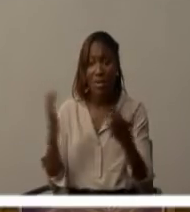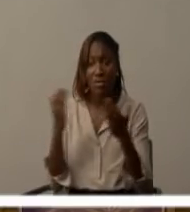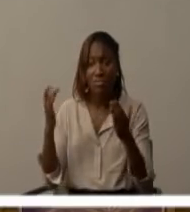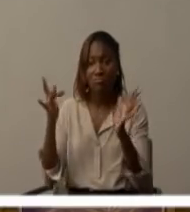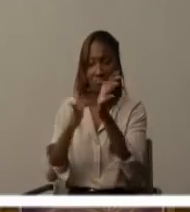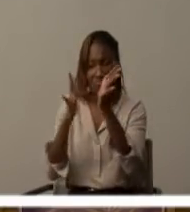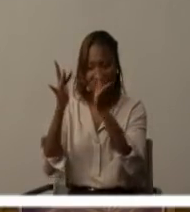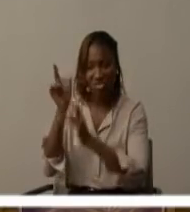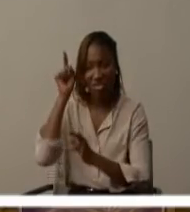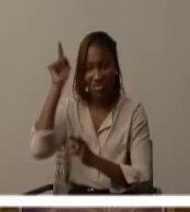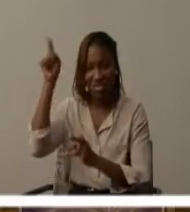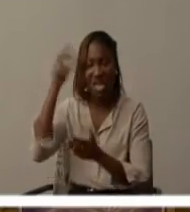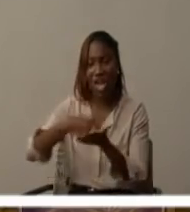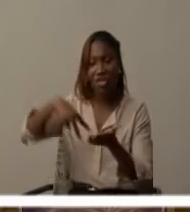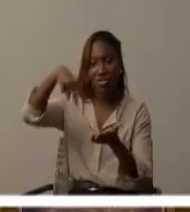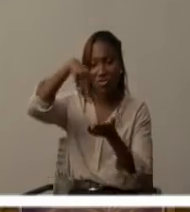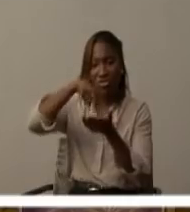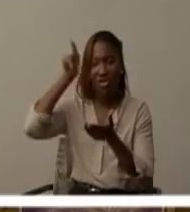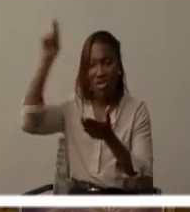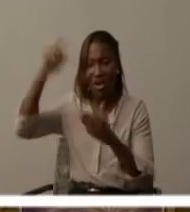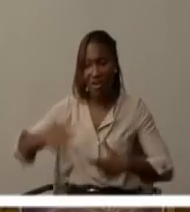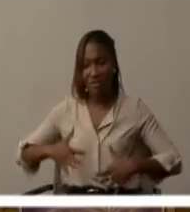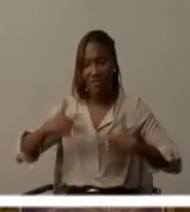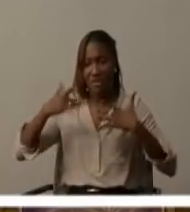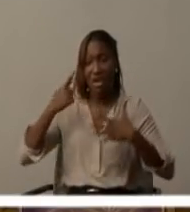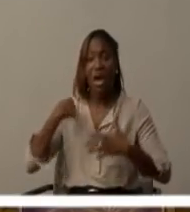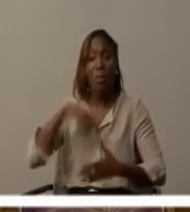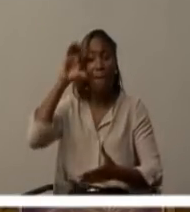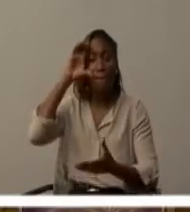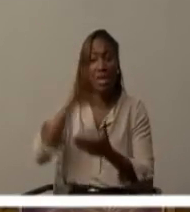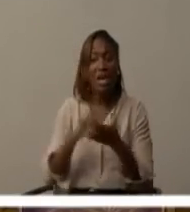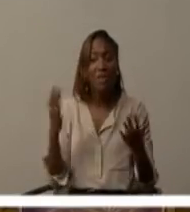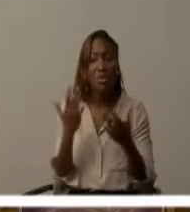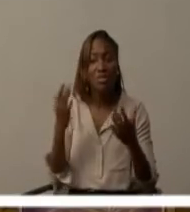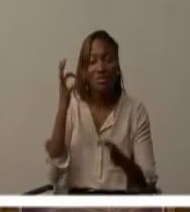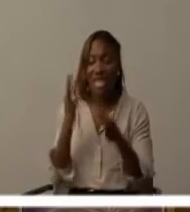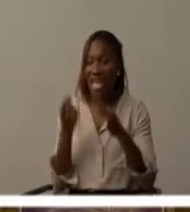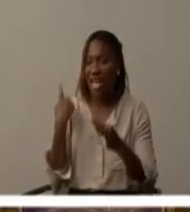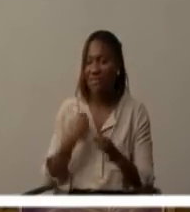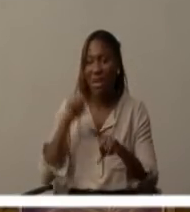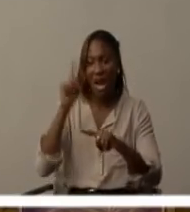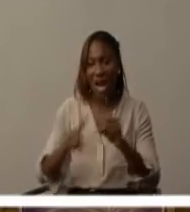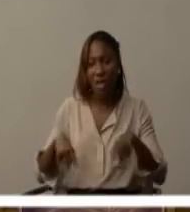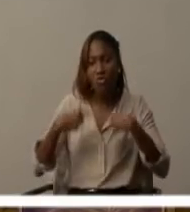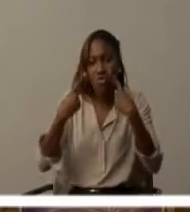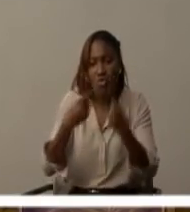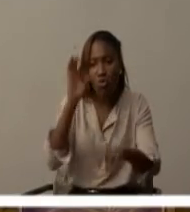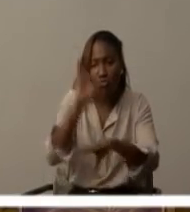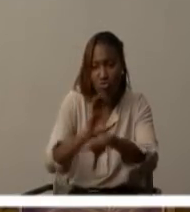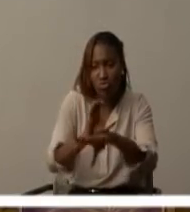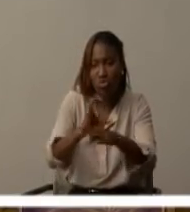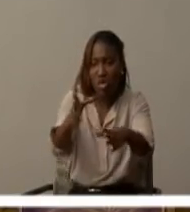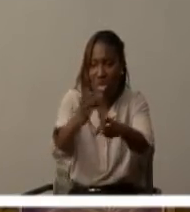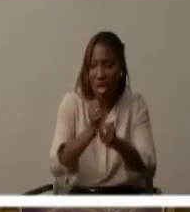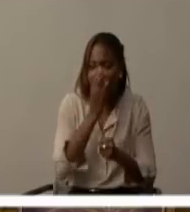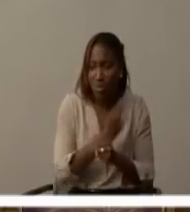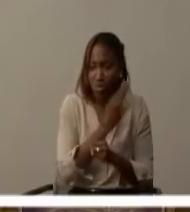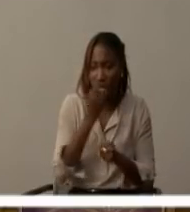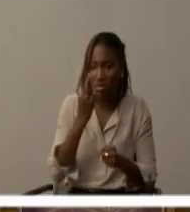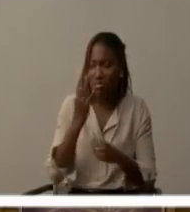life. We believe that if we cannot receive him physically, that we